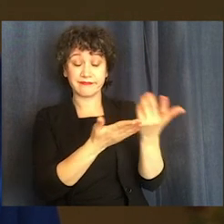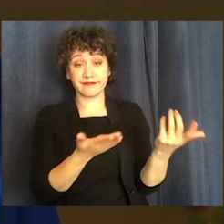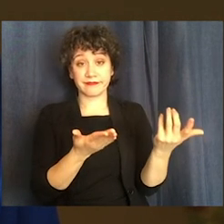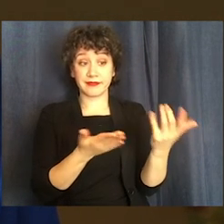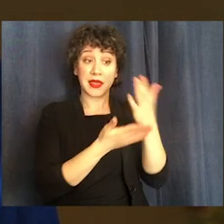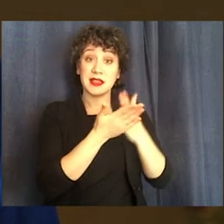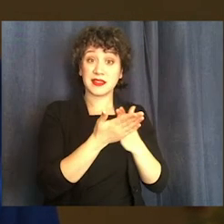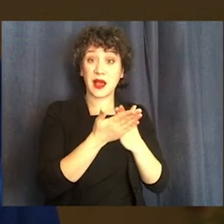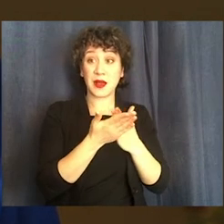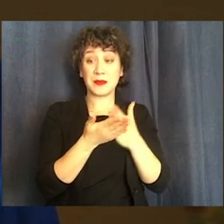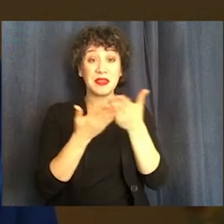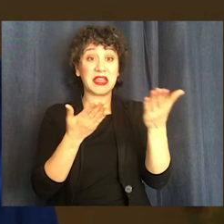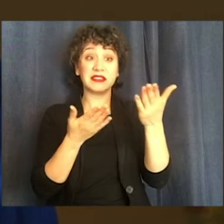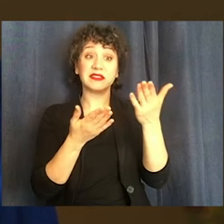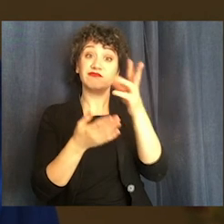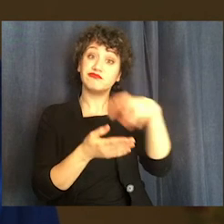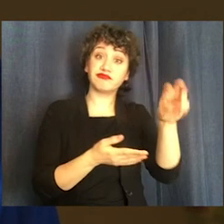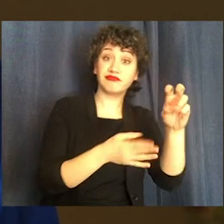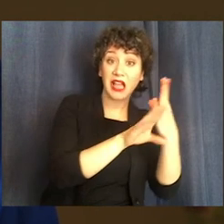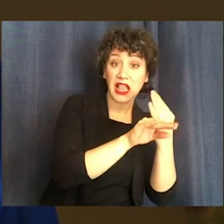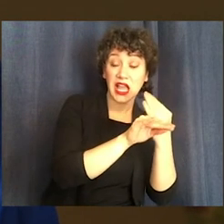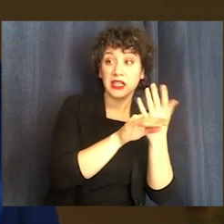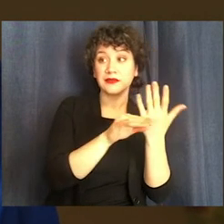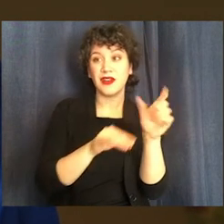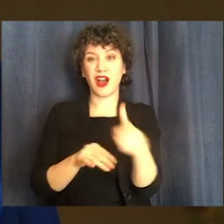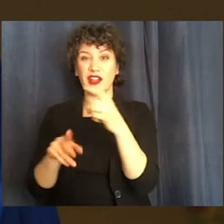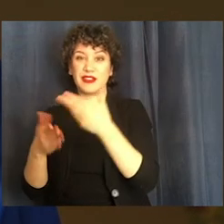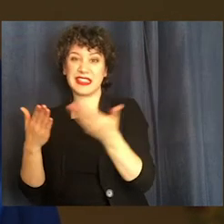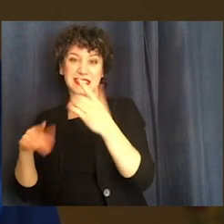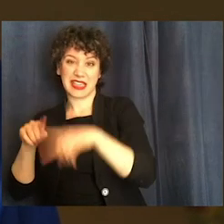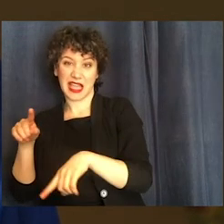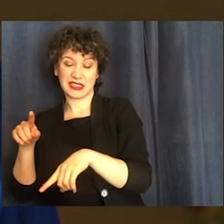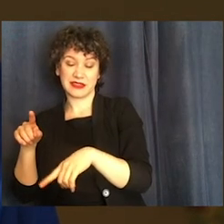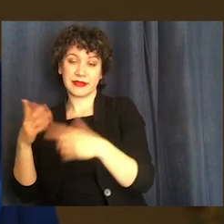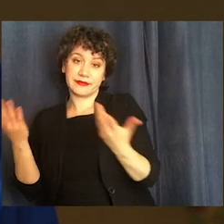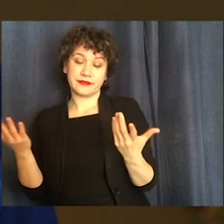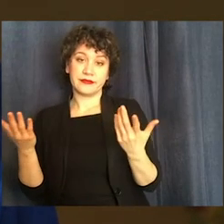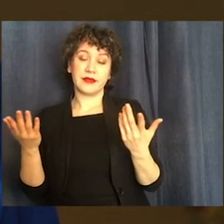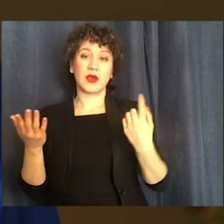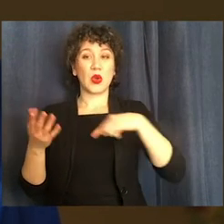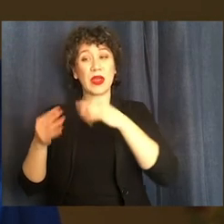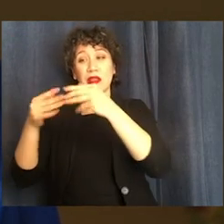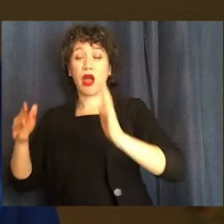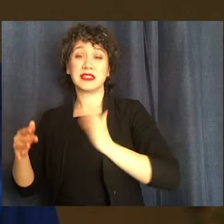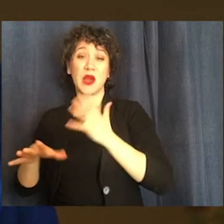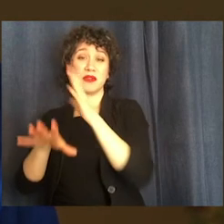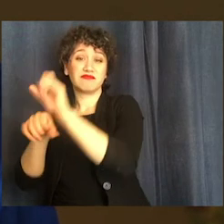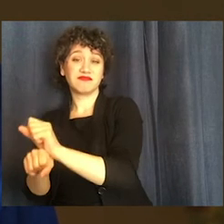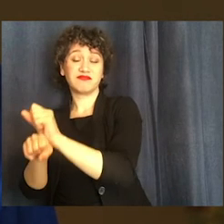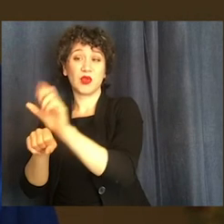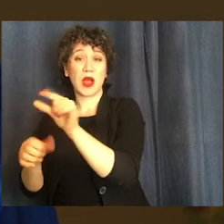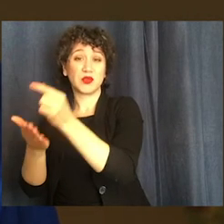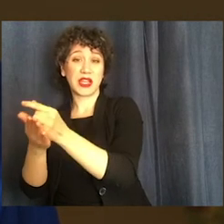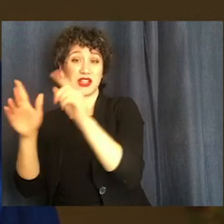and the celebration of the end of high school with those who have helped us through these years, the teachers, administrators, friends, and family members who